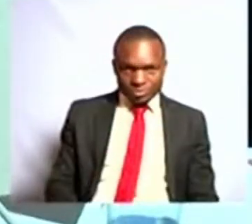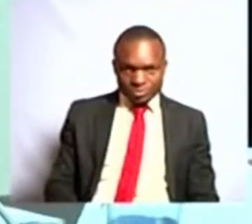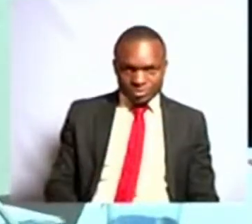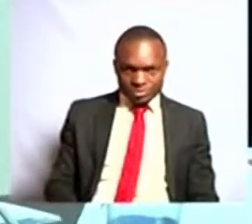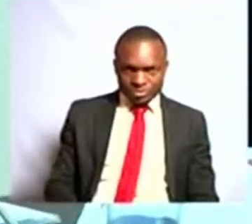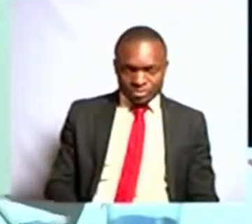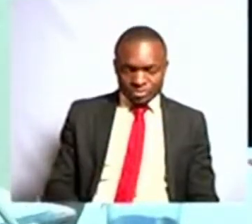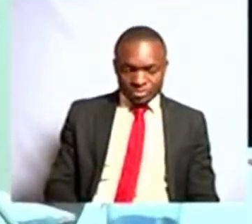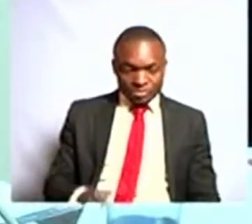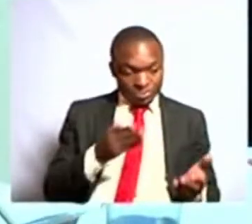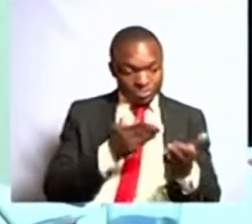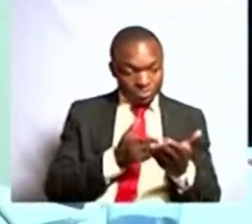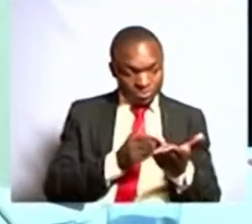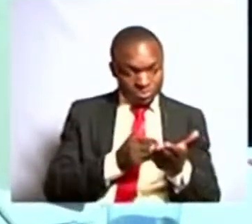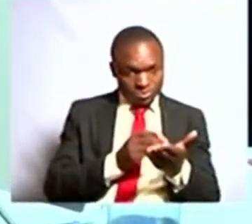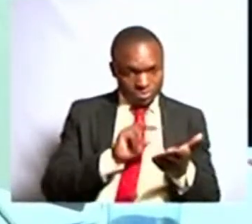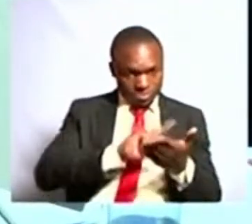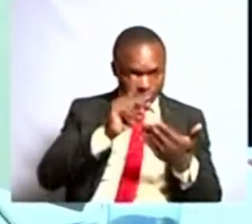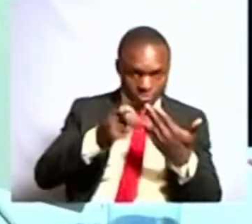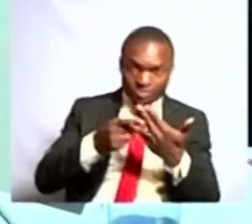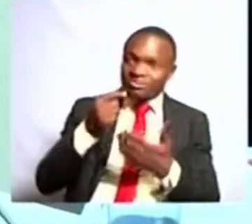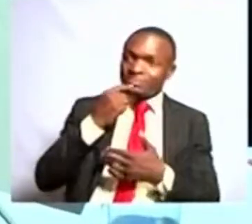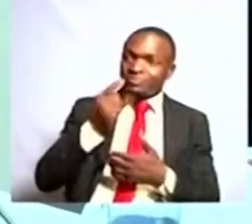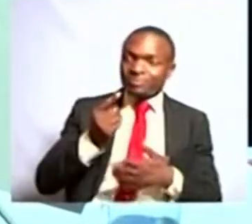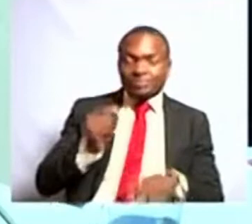this document as mentioned.